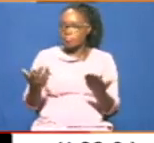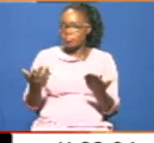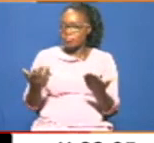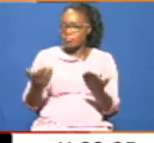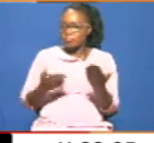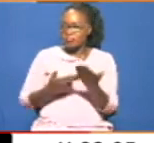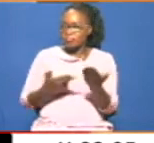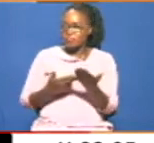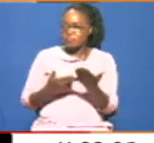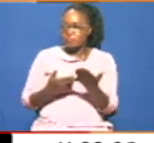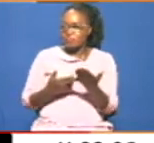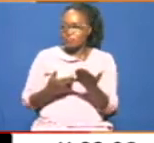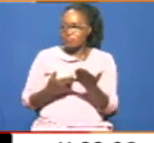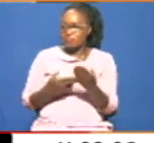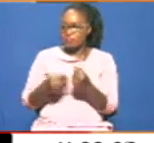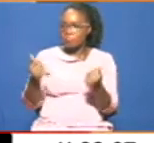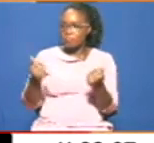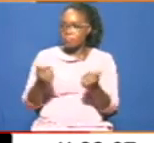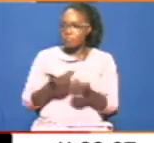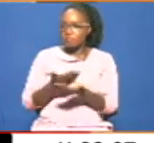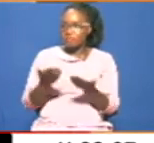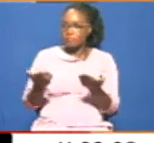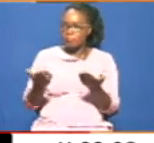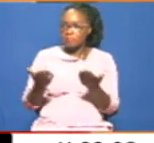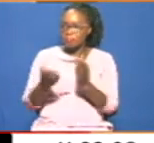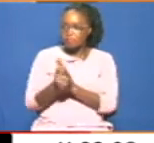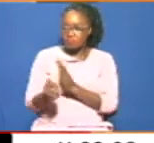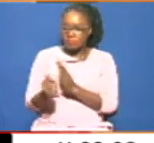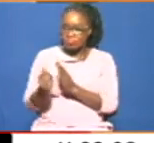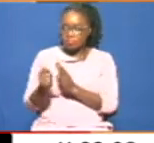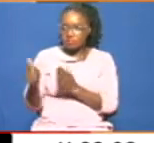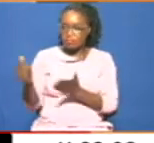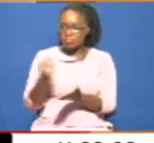technical, mm-hmm. solutions that there are, mm-hmm. or skills that can be adapted.